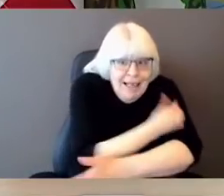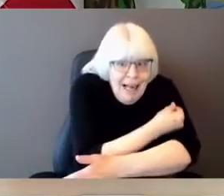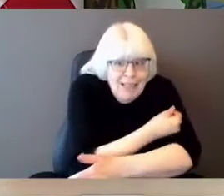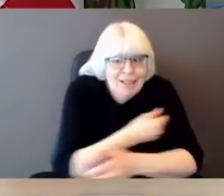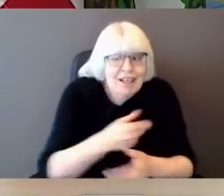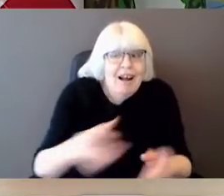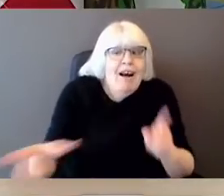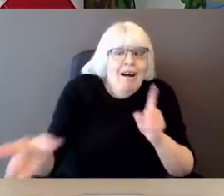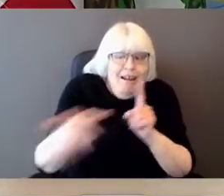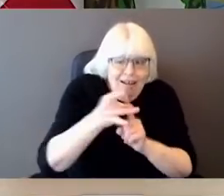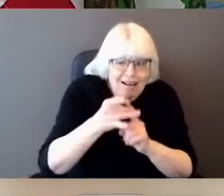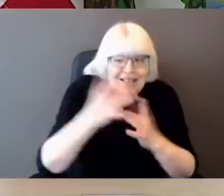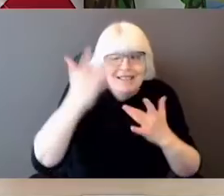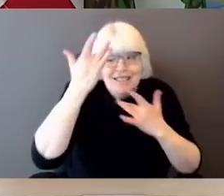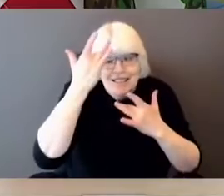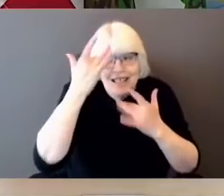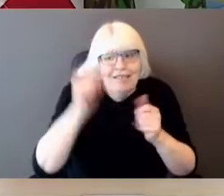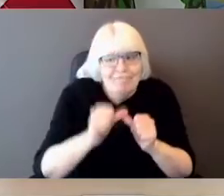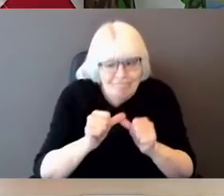studies to indicate that.